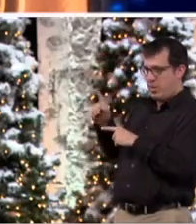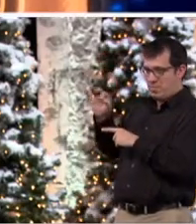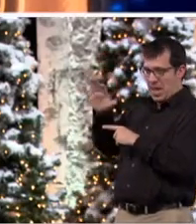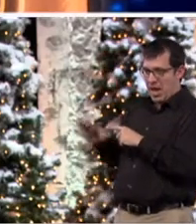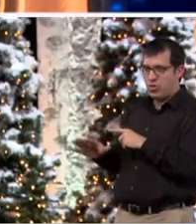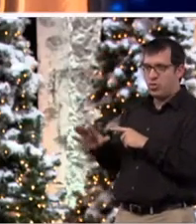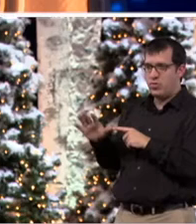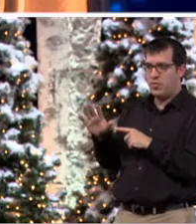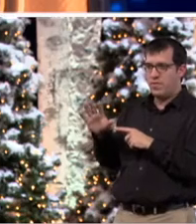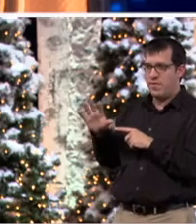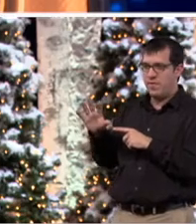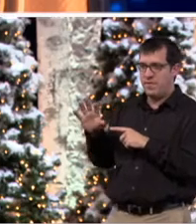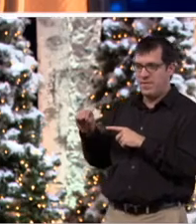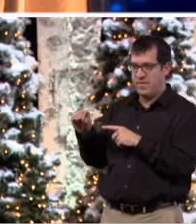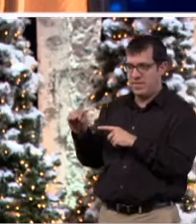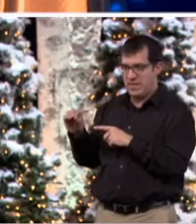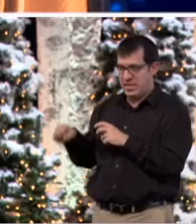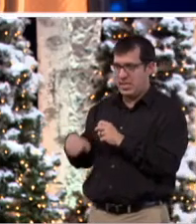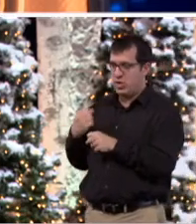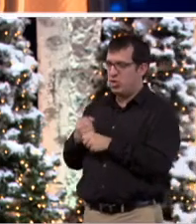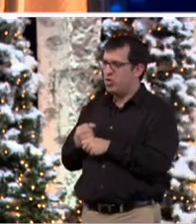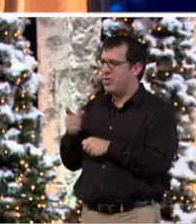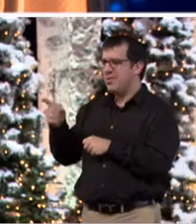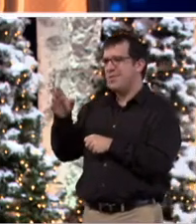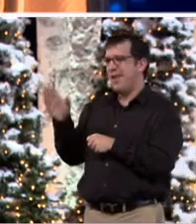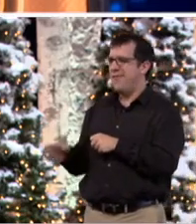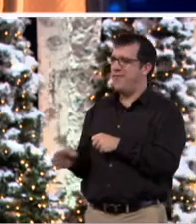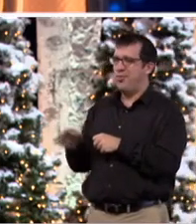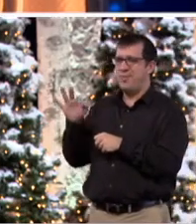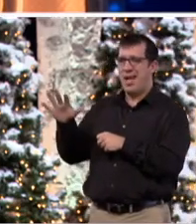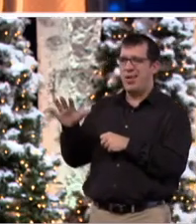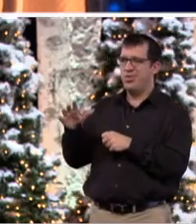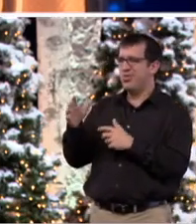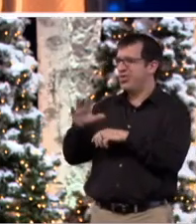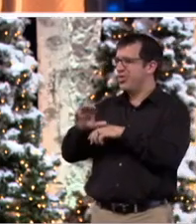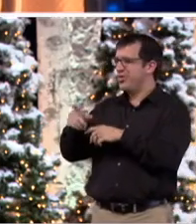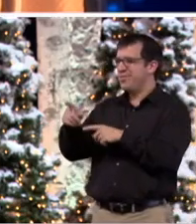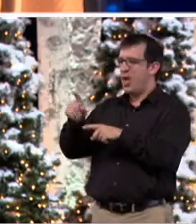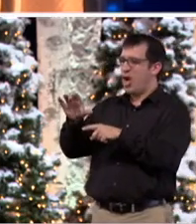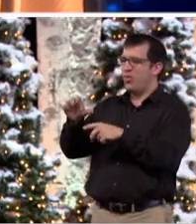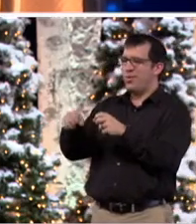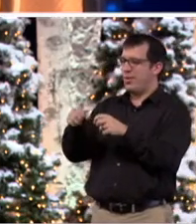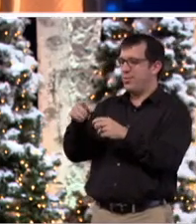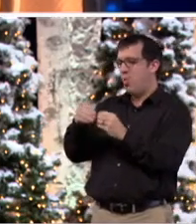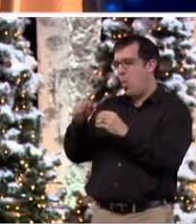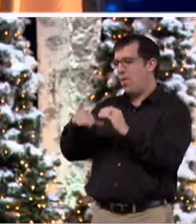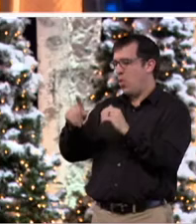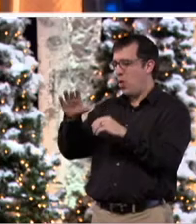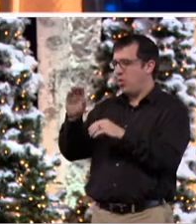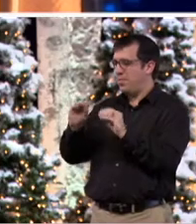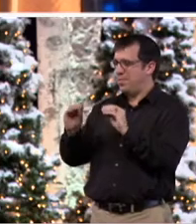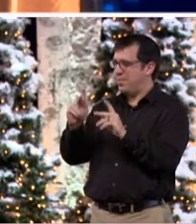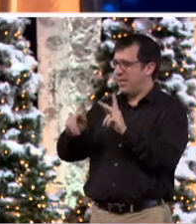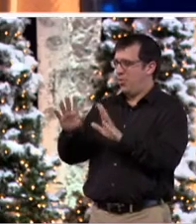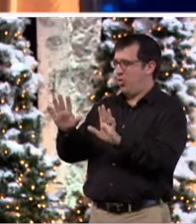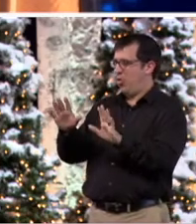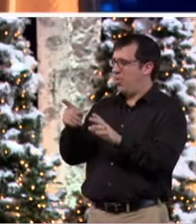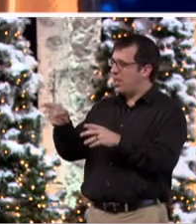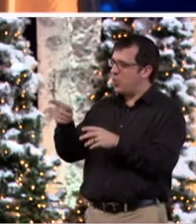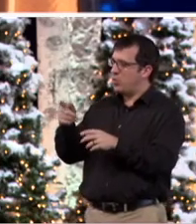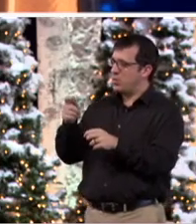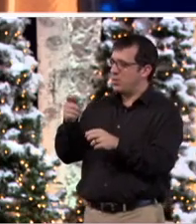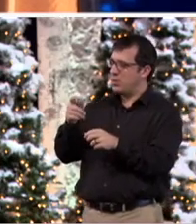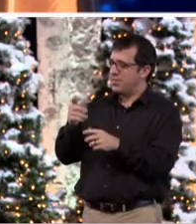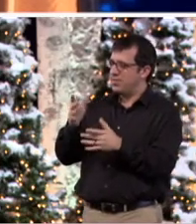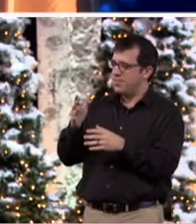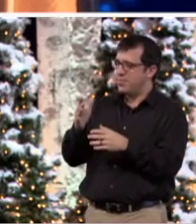for 50 years. Never pastored a church more than about 100 people. But he was a carpenter, and he was a good